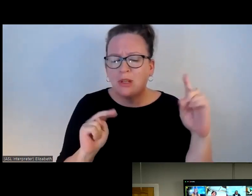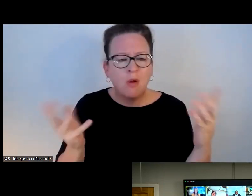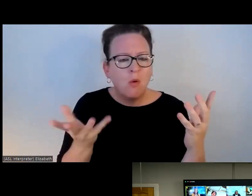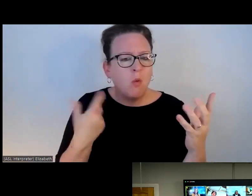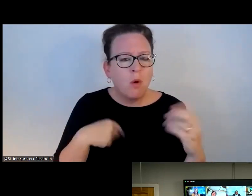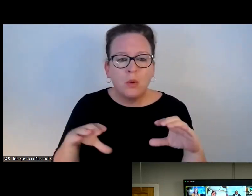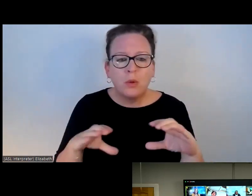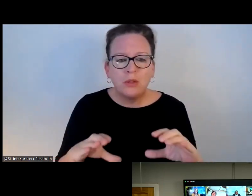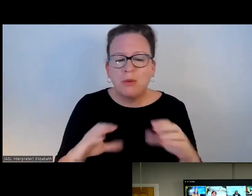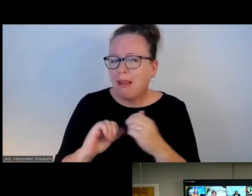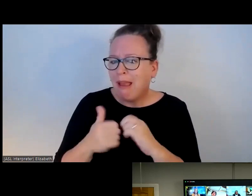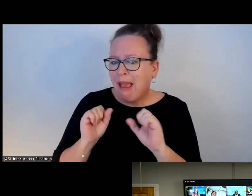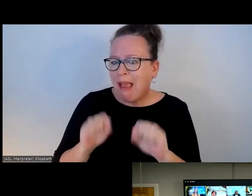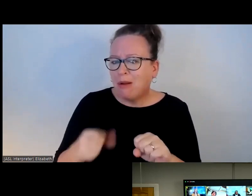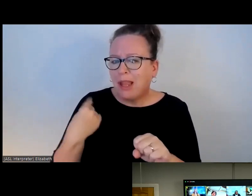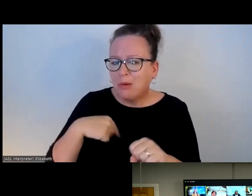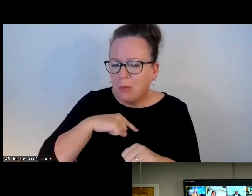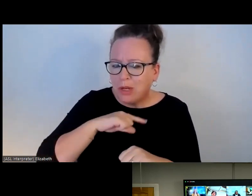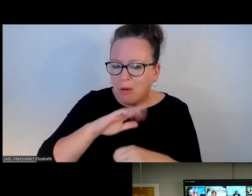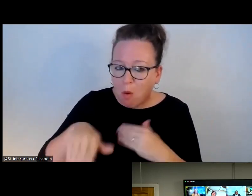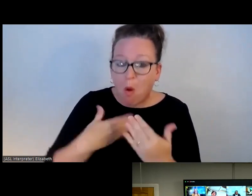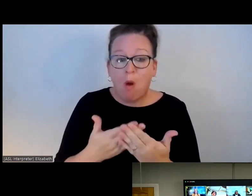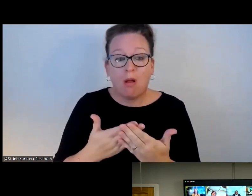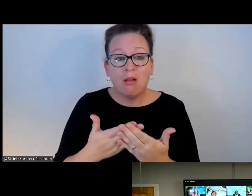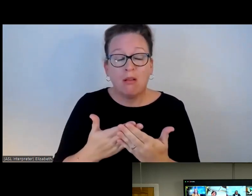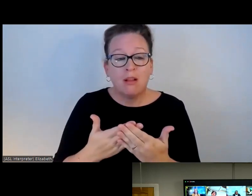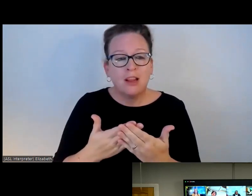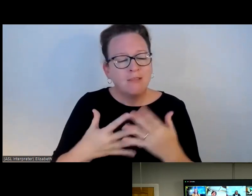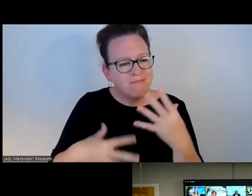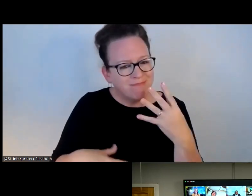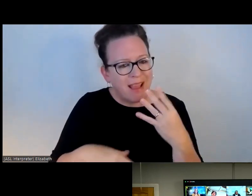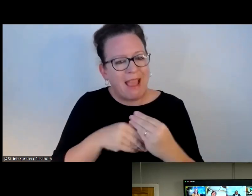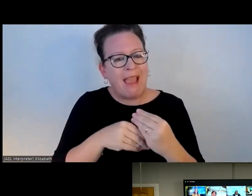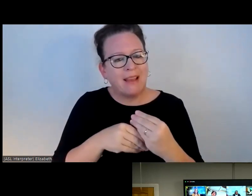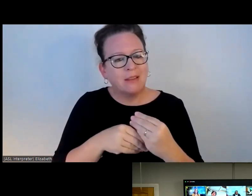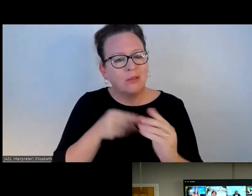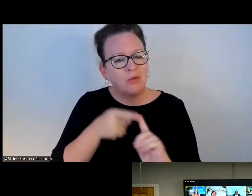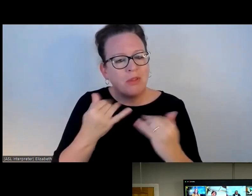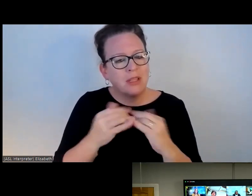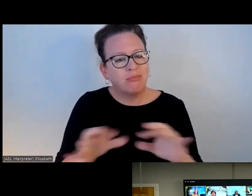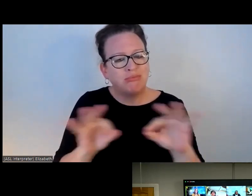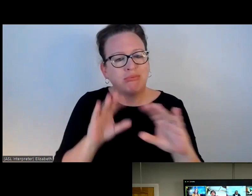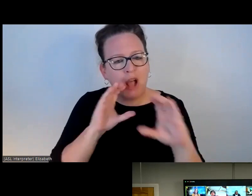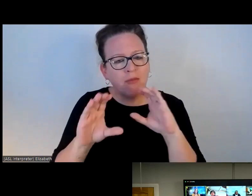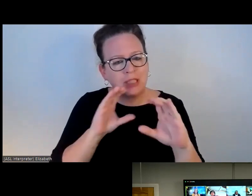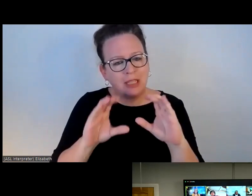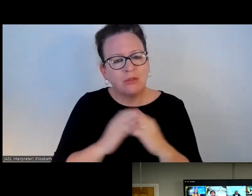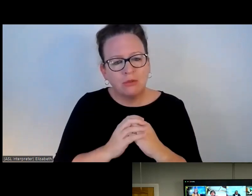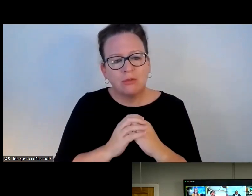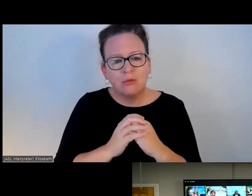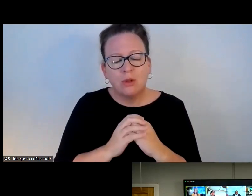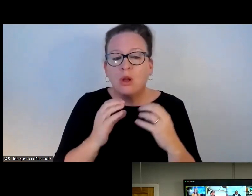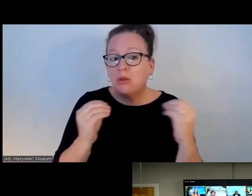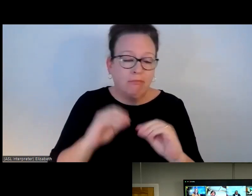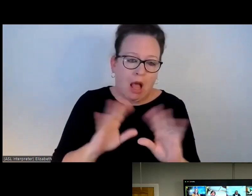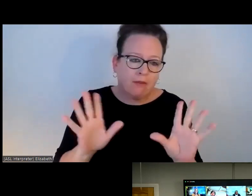how, you know, how can we all add to the conversation in a meaningful and valuable way? So I don't know,